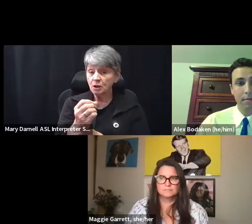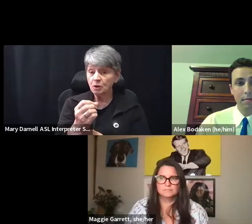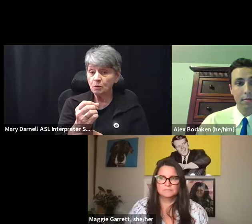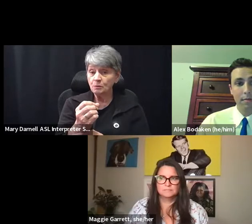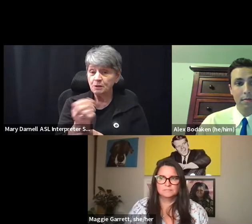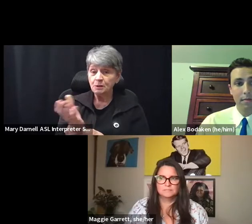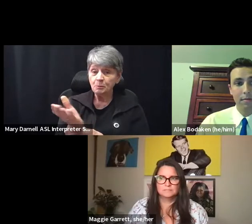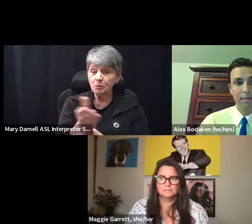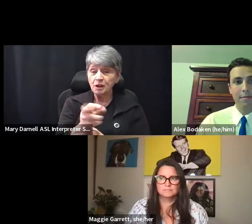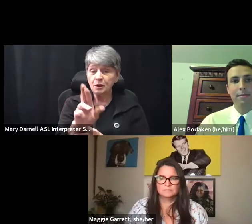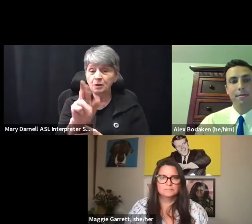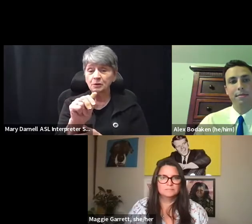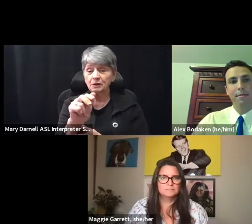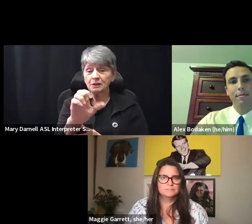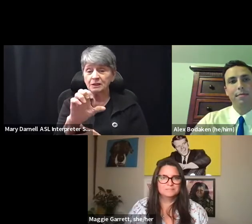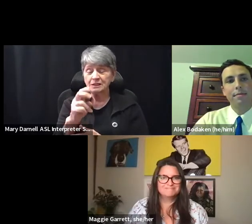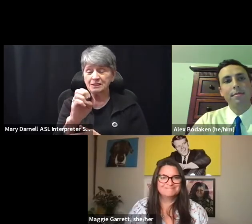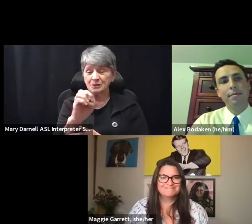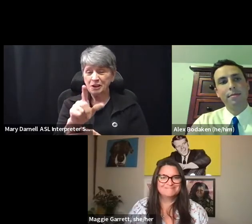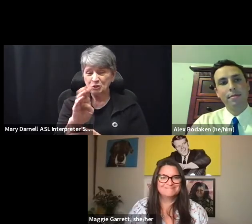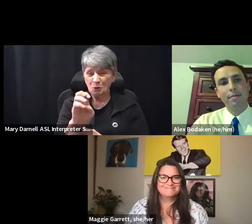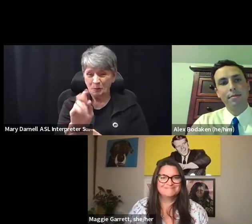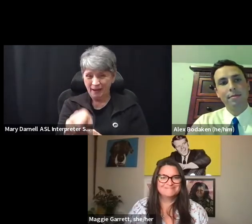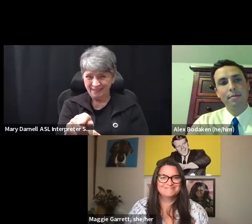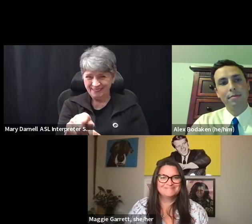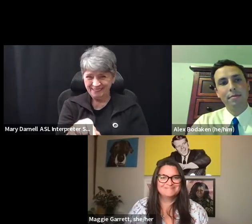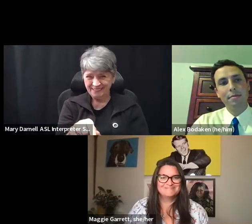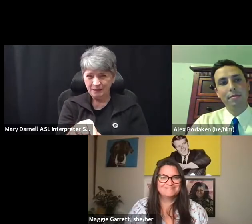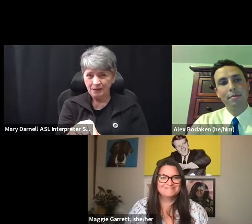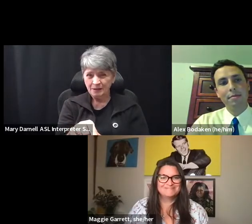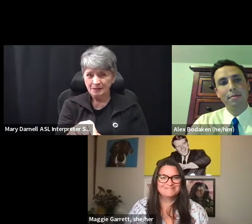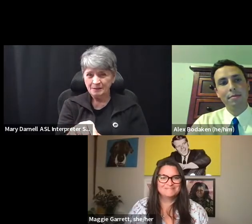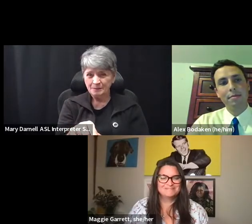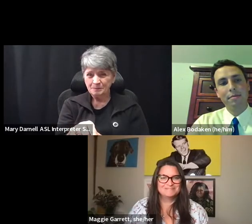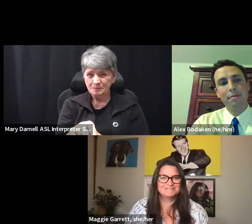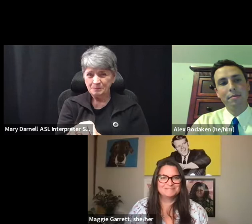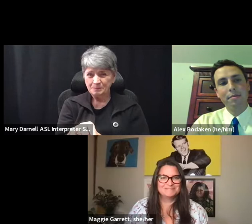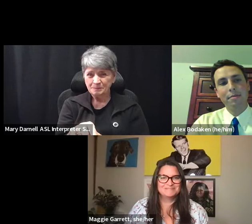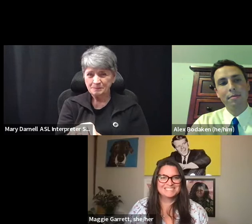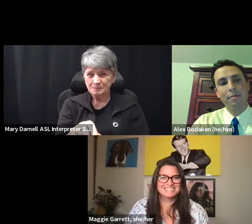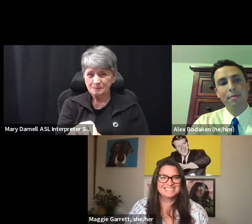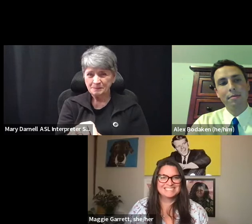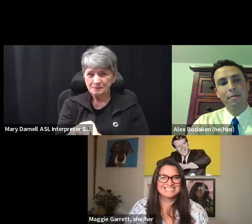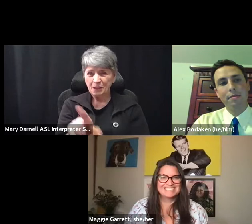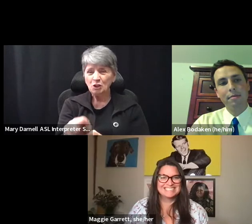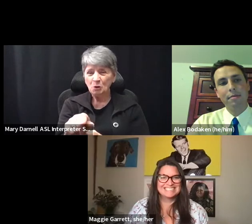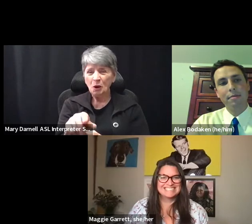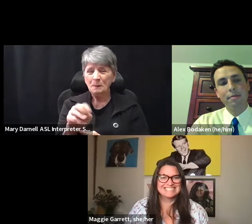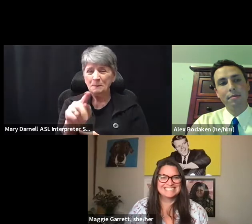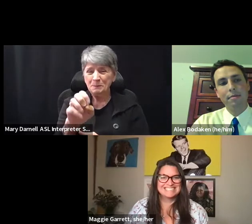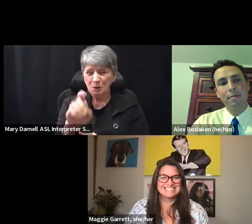on. Rachel, are you here? There we go. Oh, you're muted, which is the second most popular thing to say on Zoom, I